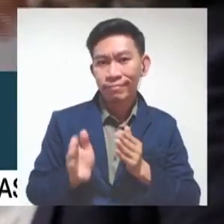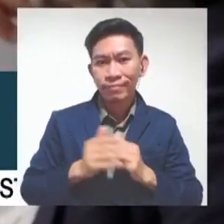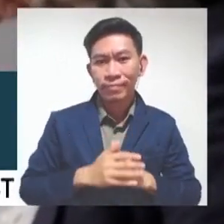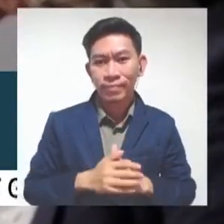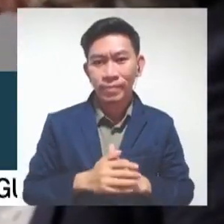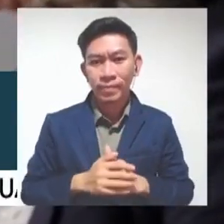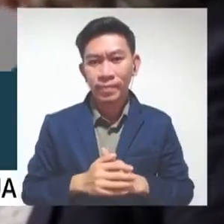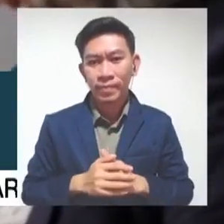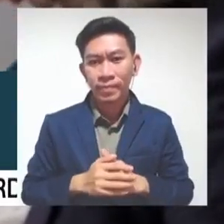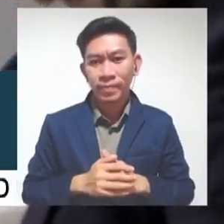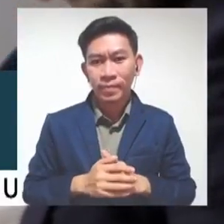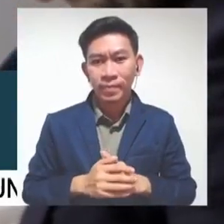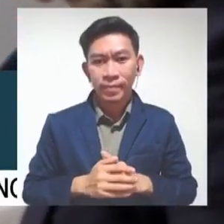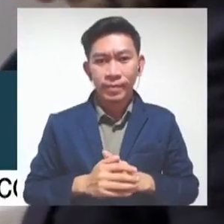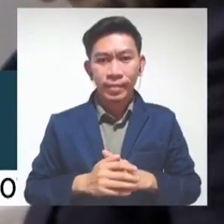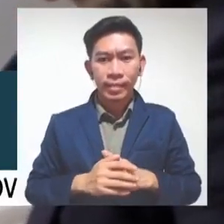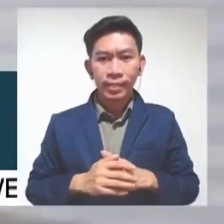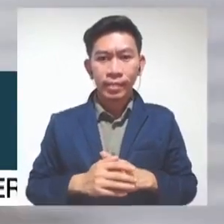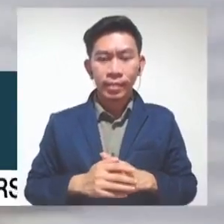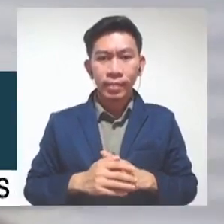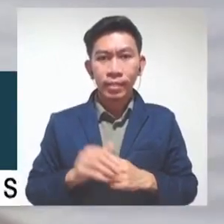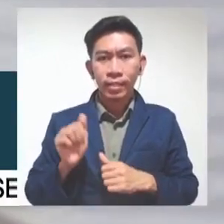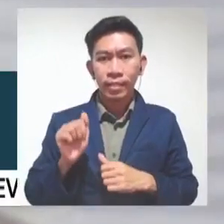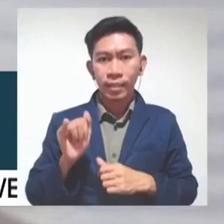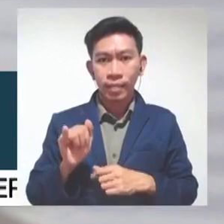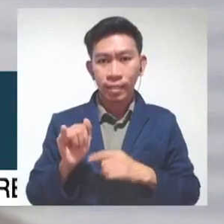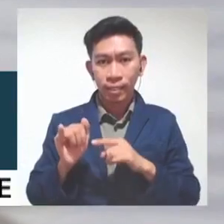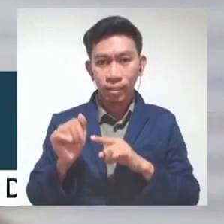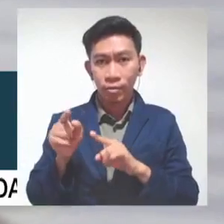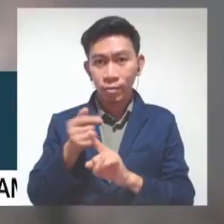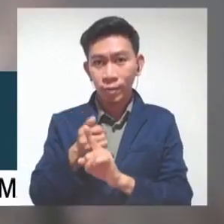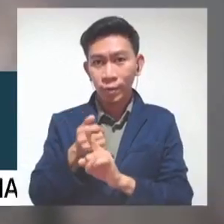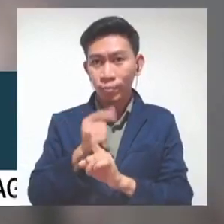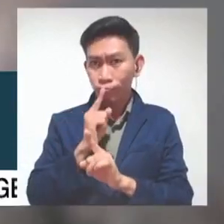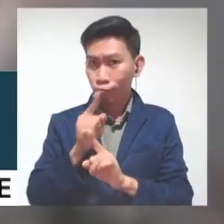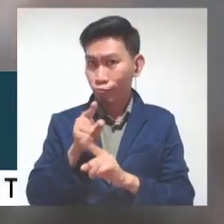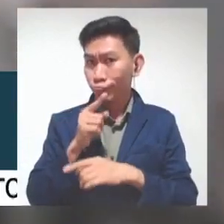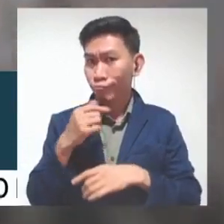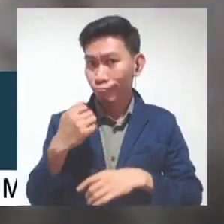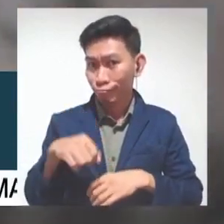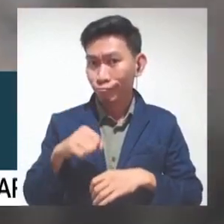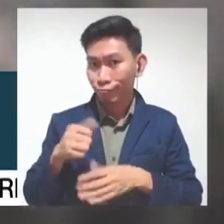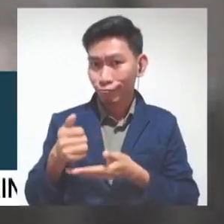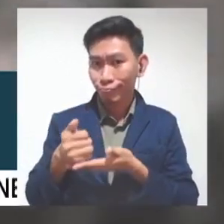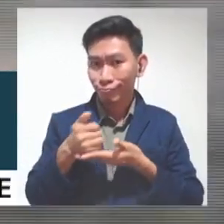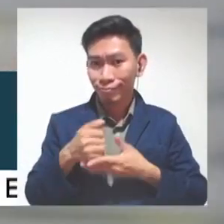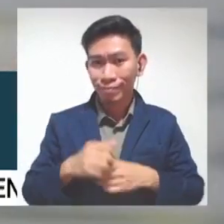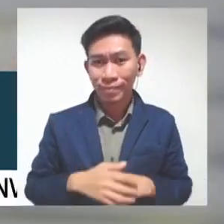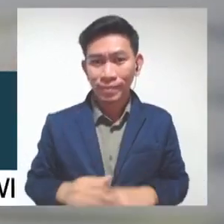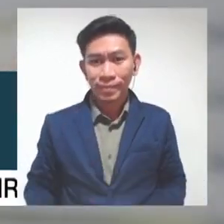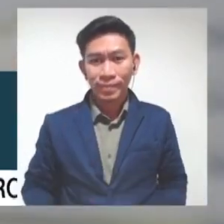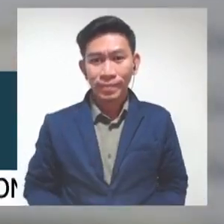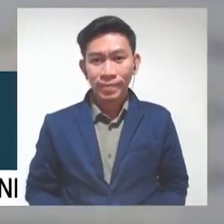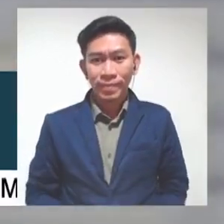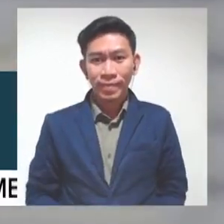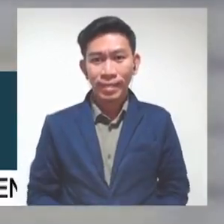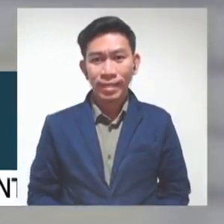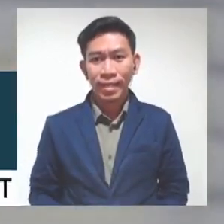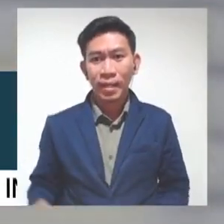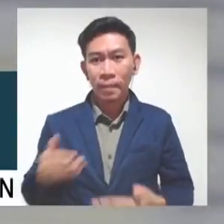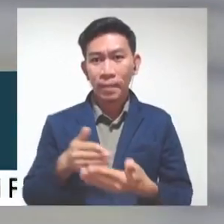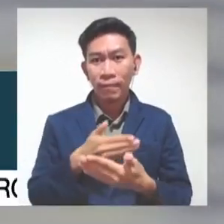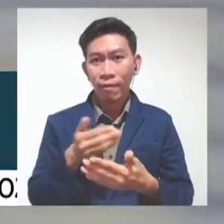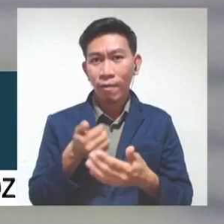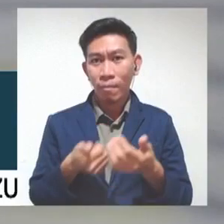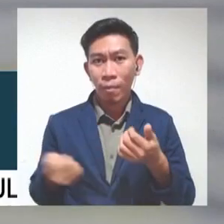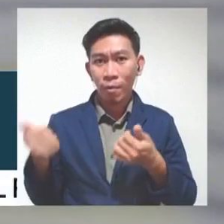For Dictador, the AI boss is the real deal. Before her promotion, Dictador initially had Mika